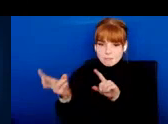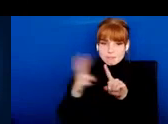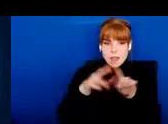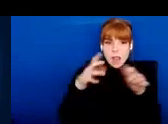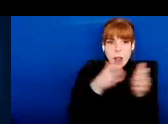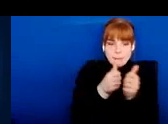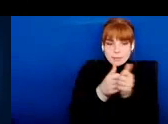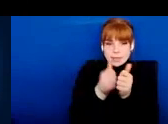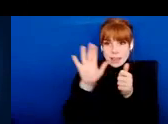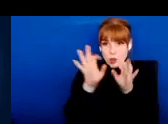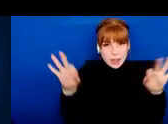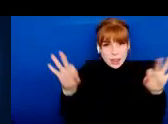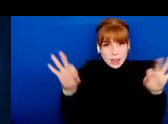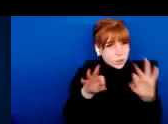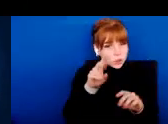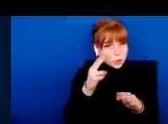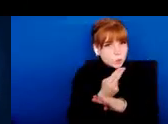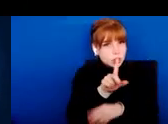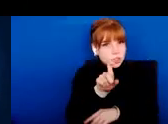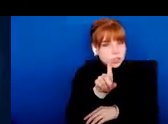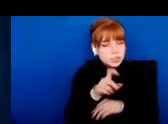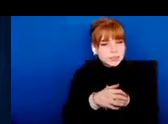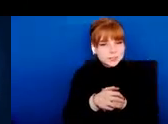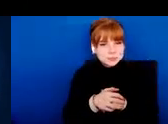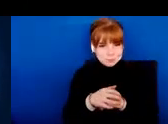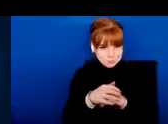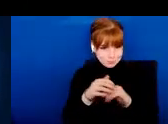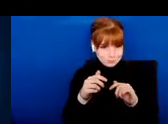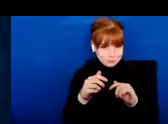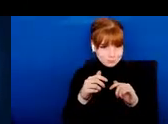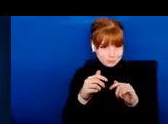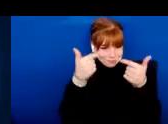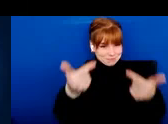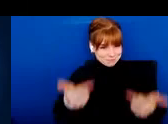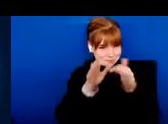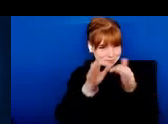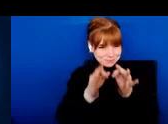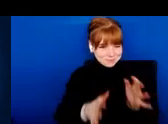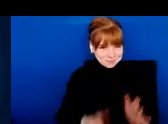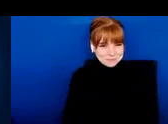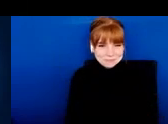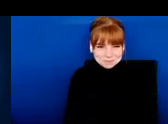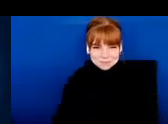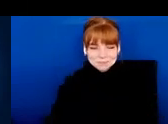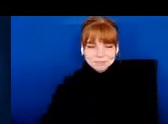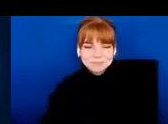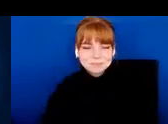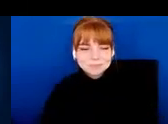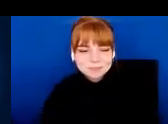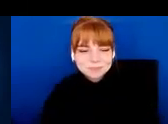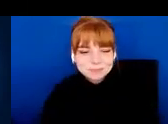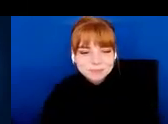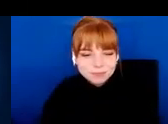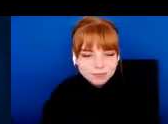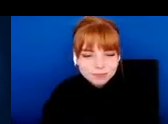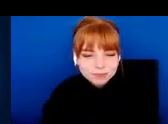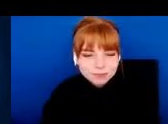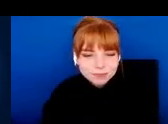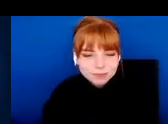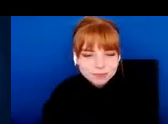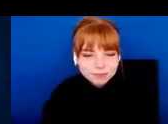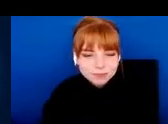label? Yeah, that's a good question. So one thing I want to clarify is that that list that I showed, even though